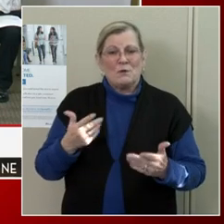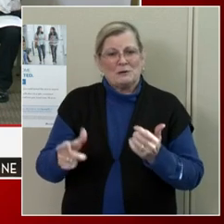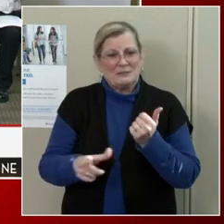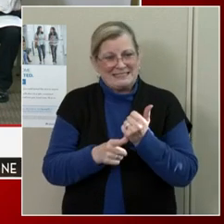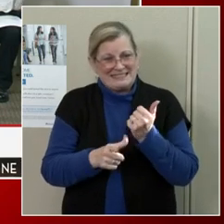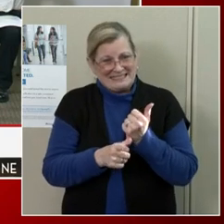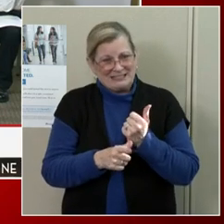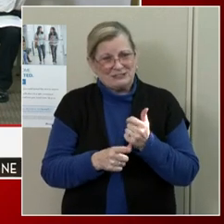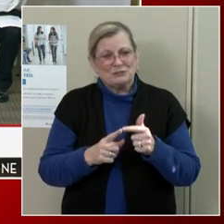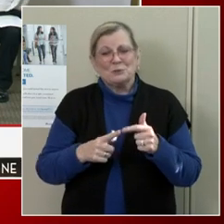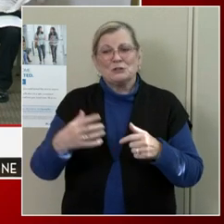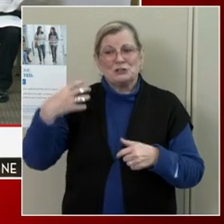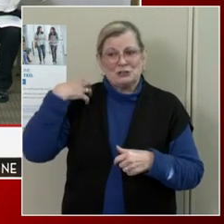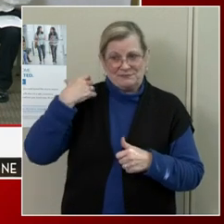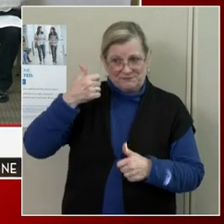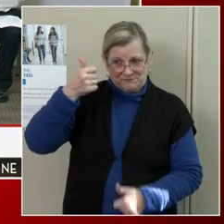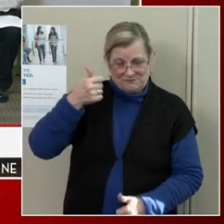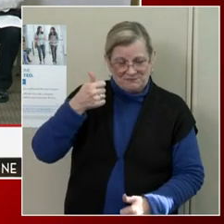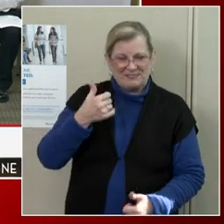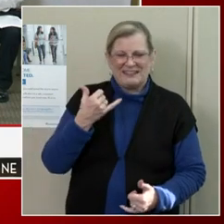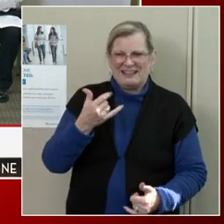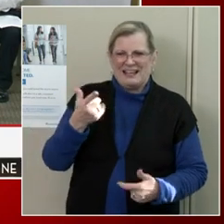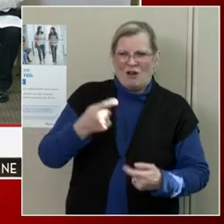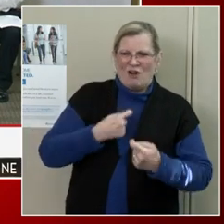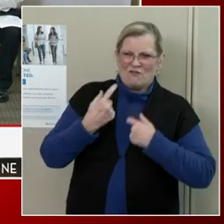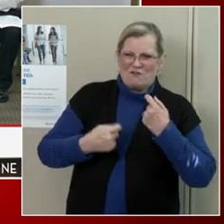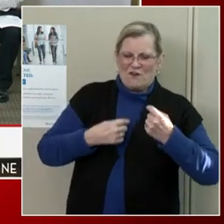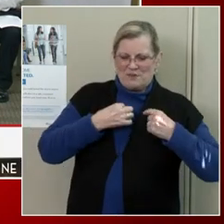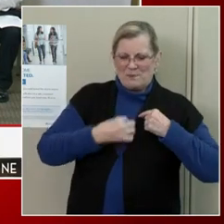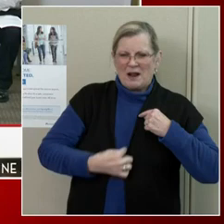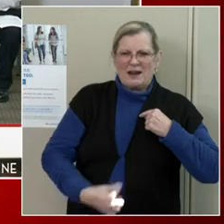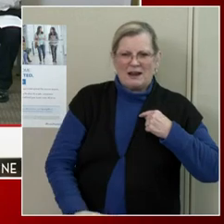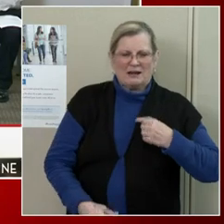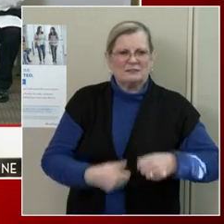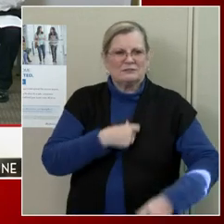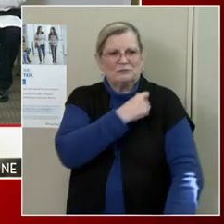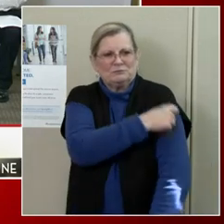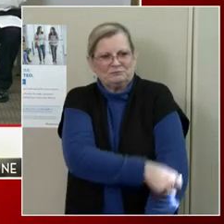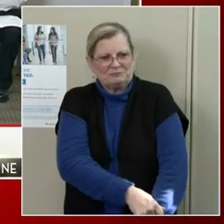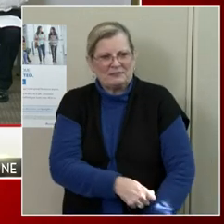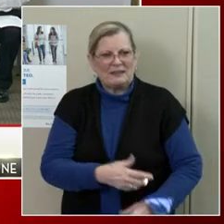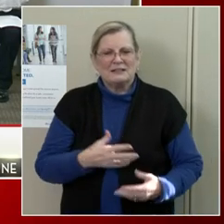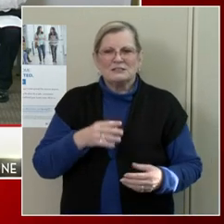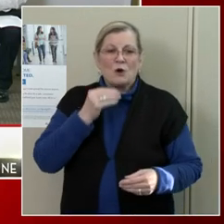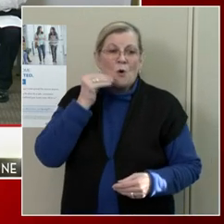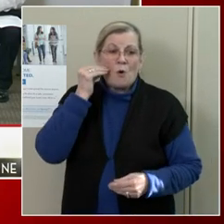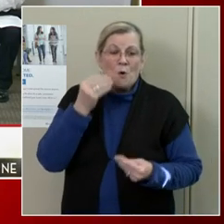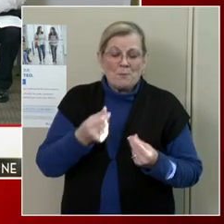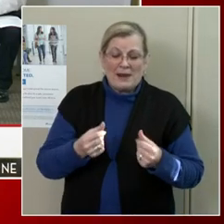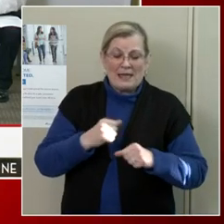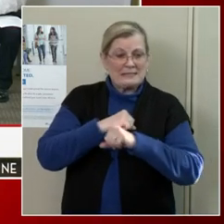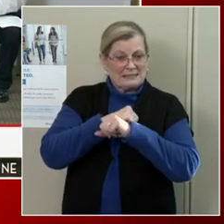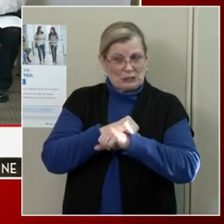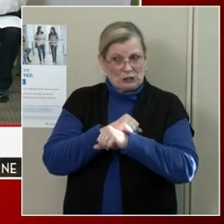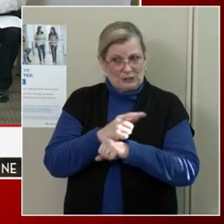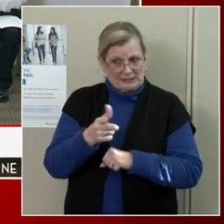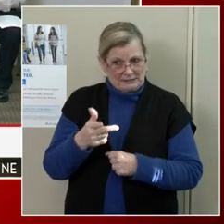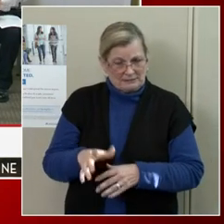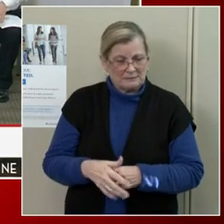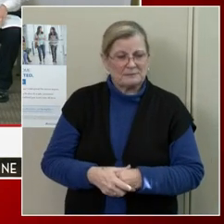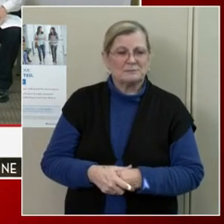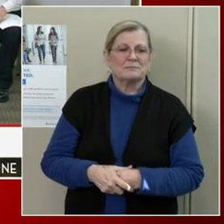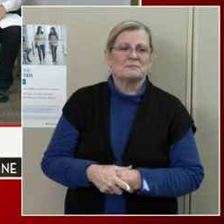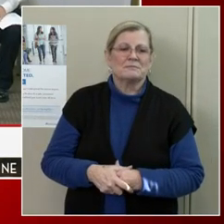of Special Operations, Homeland Security, and Apparatus Division, and is a member of the command staff in